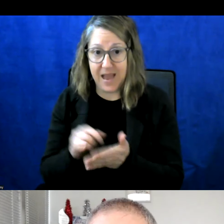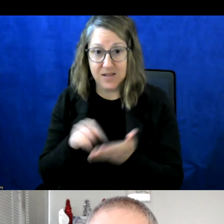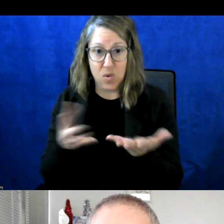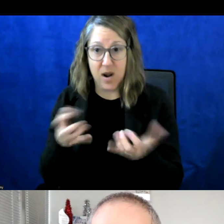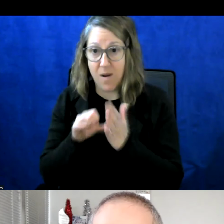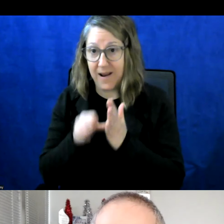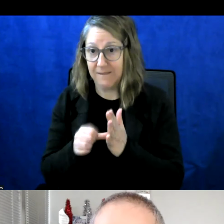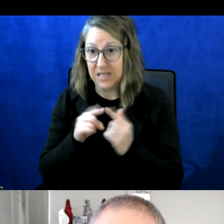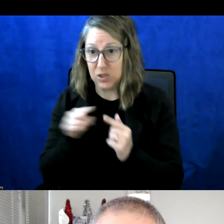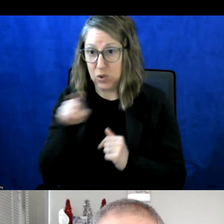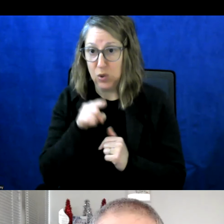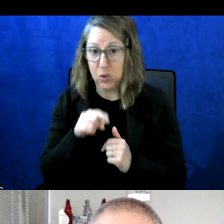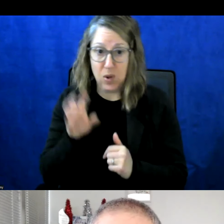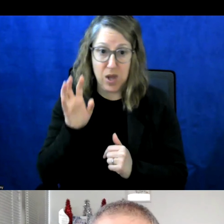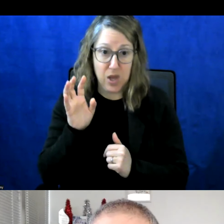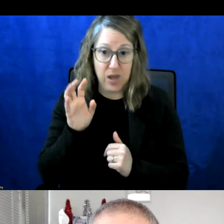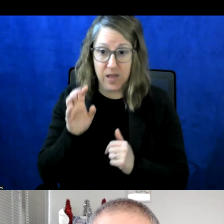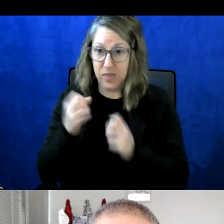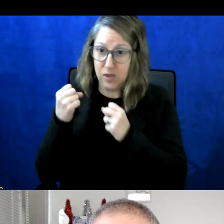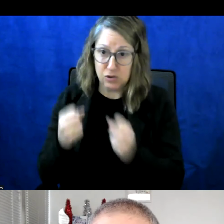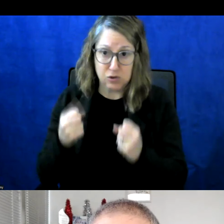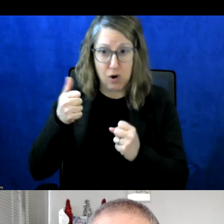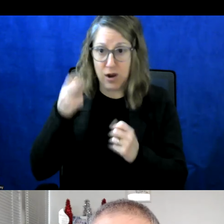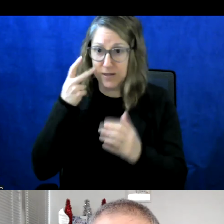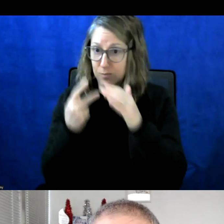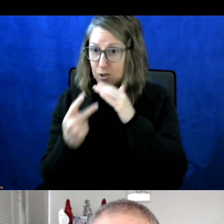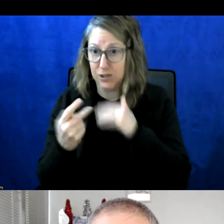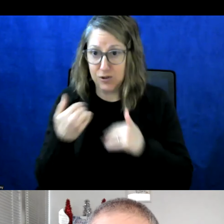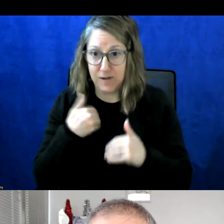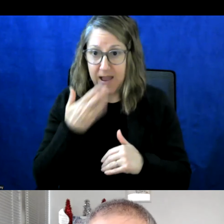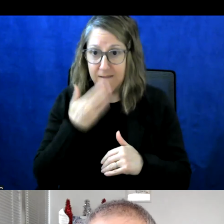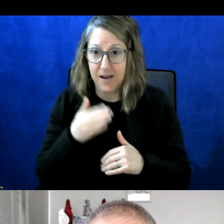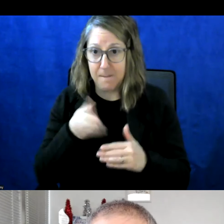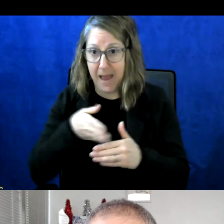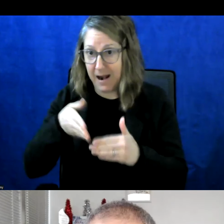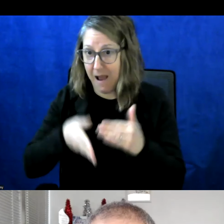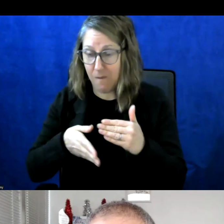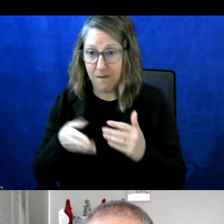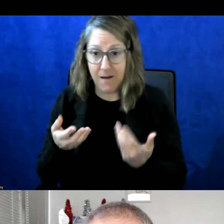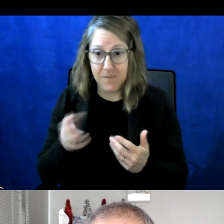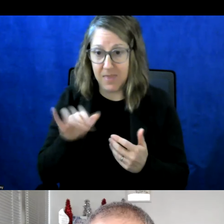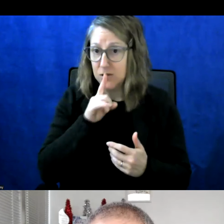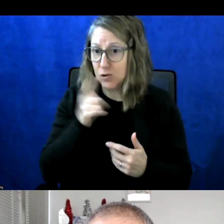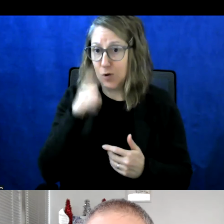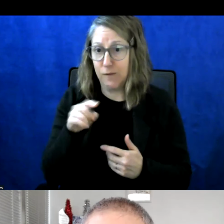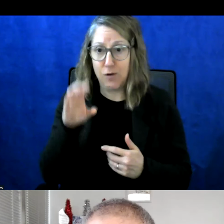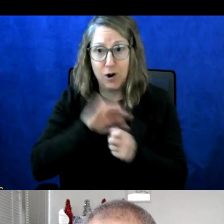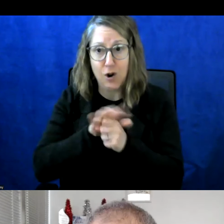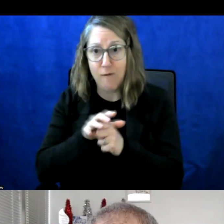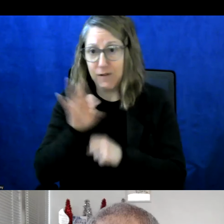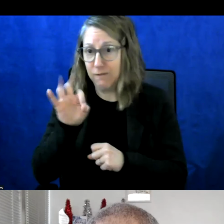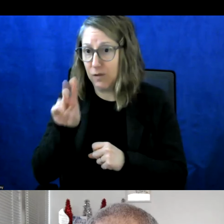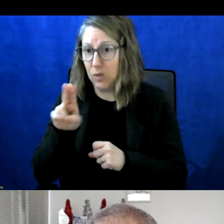you. The strongest predictor of having a poor outcome, and this is true for COVID and influenza, is